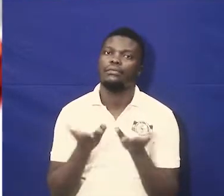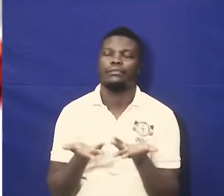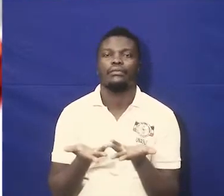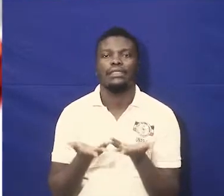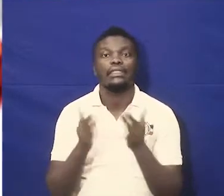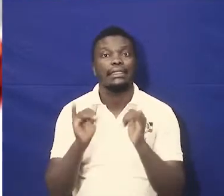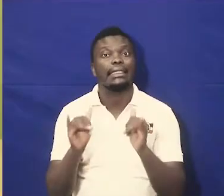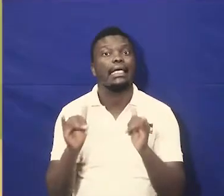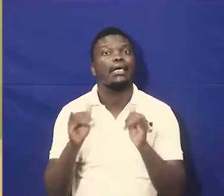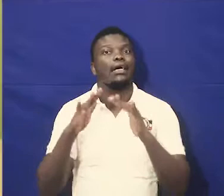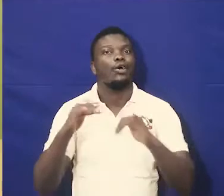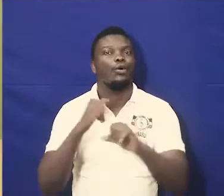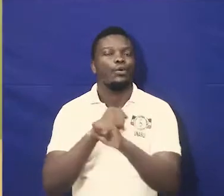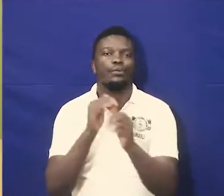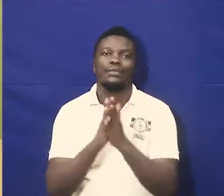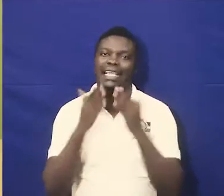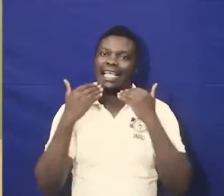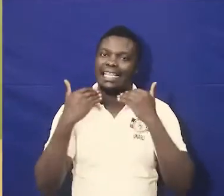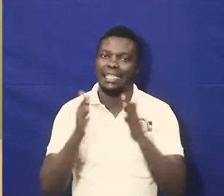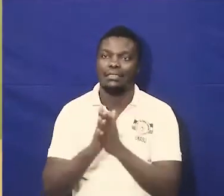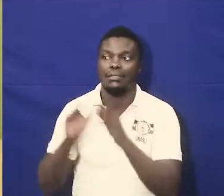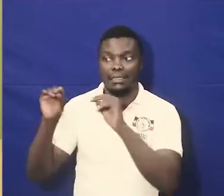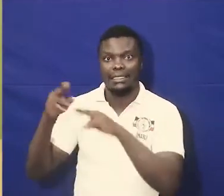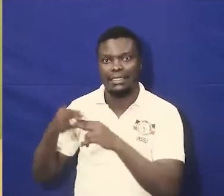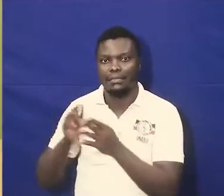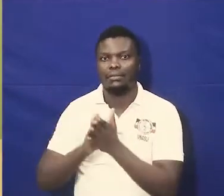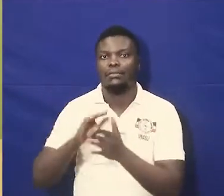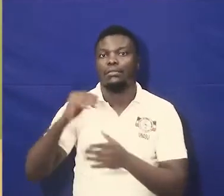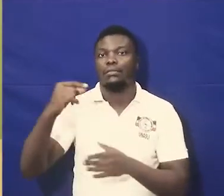you very much. It has been Gilbert Gift